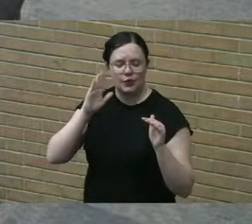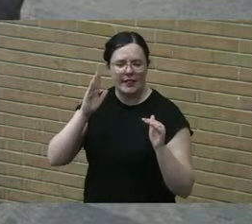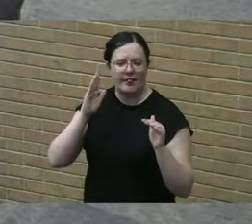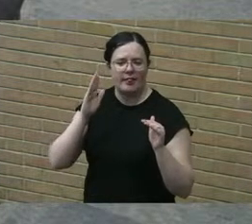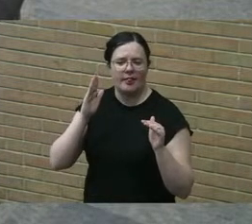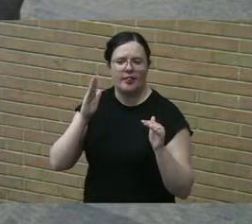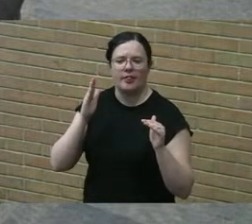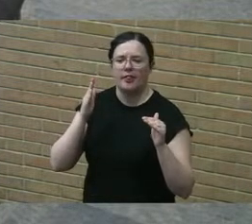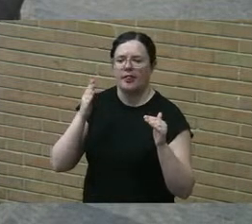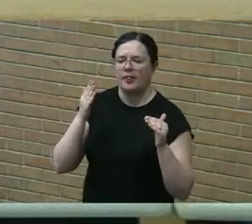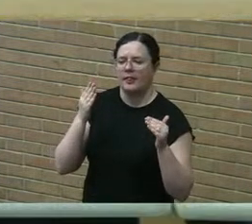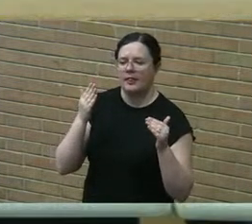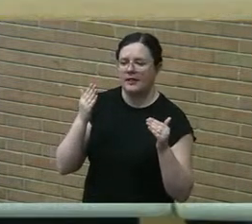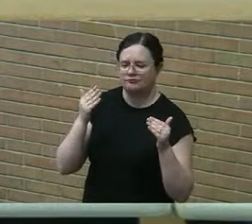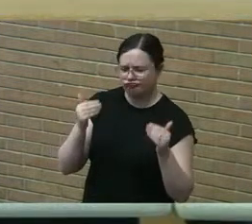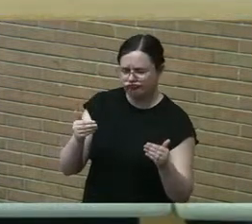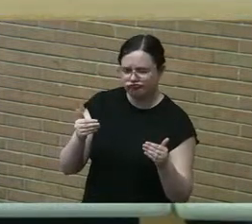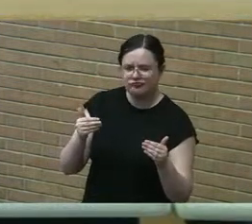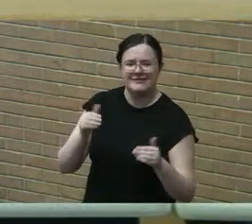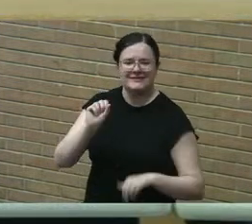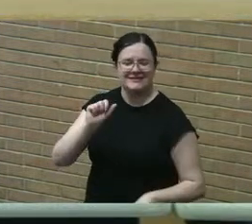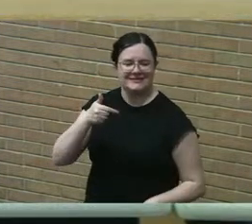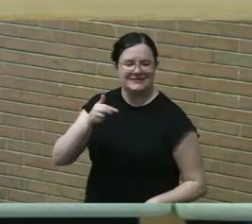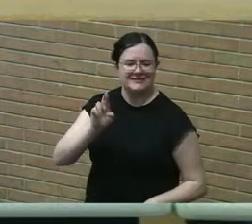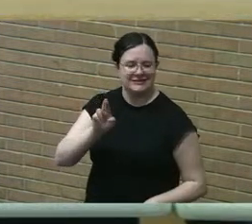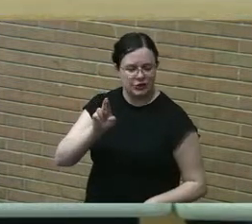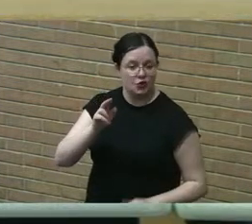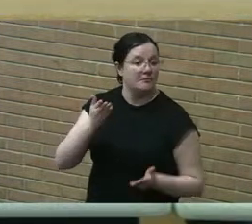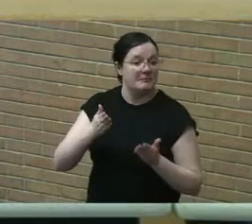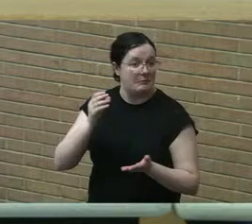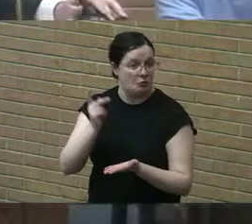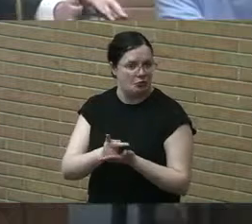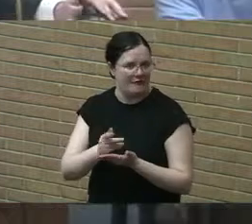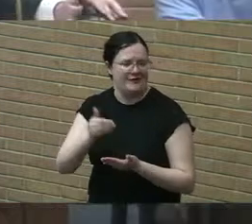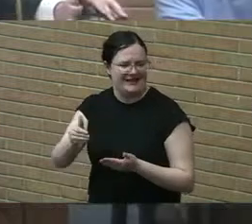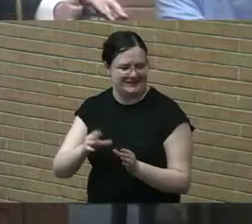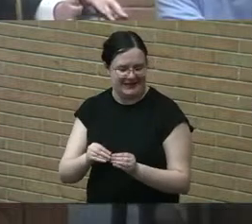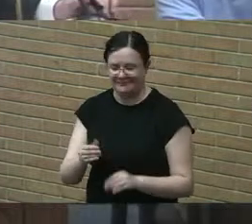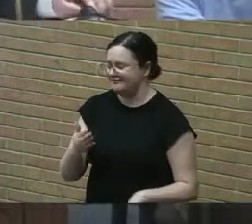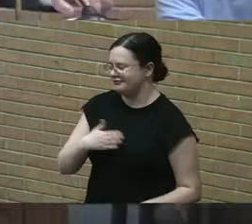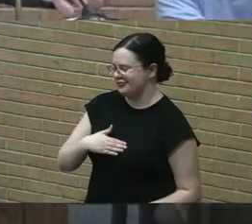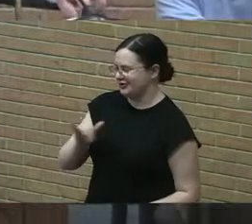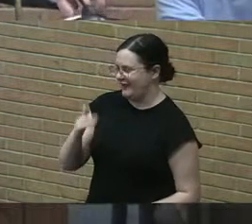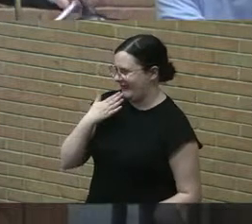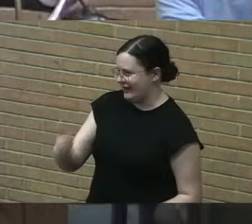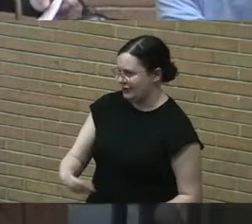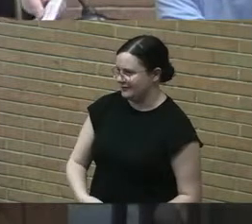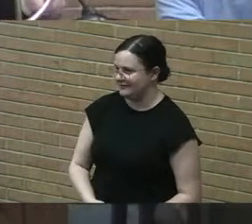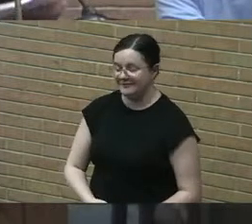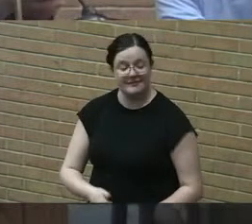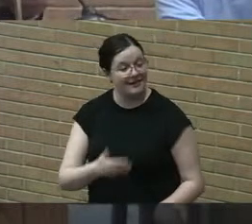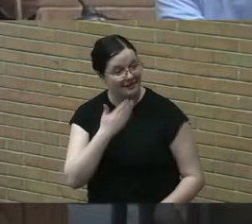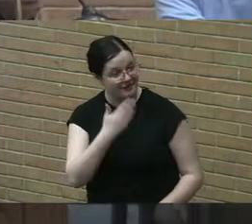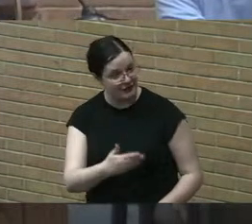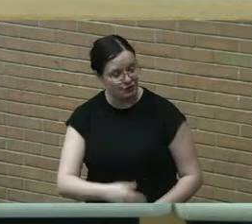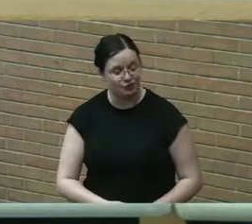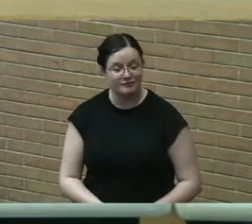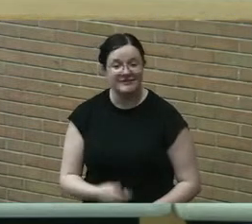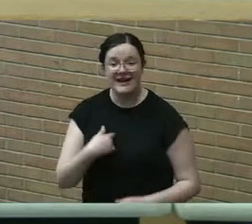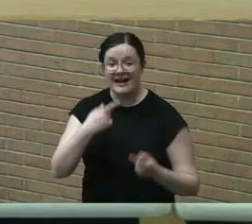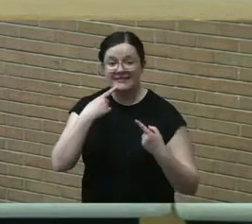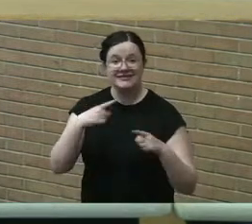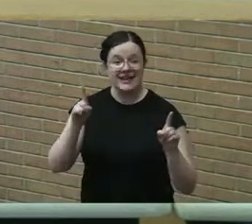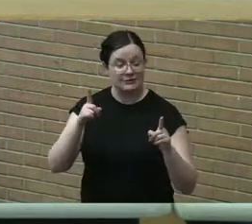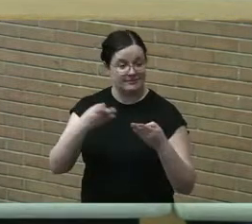substantive approval as well at our next meeting. Okay, we appreciate that. Thank you very much. Thank you. Then I declare the public hearing to